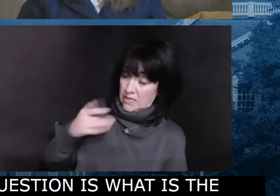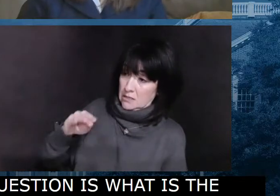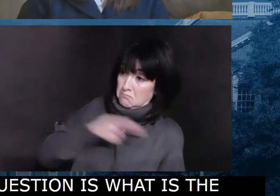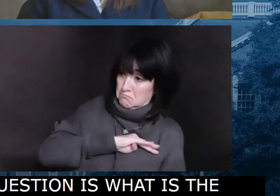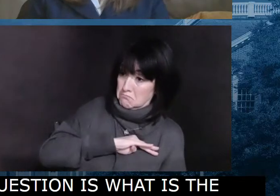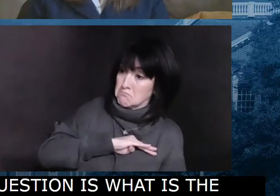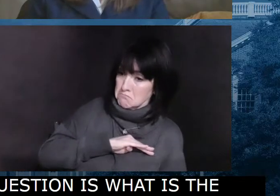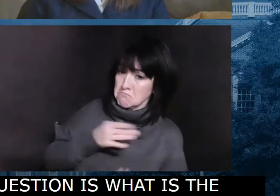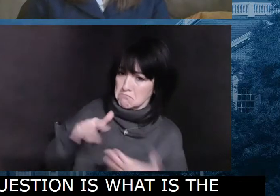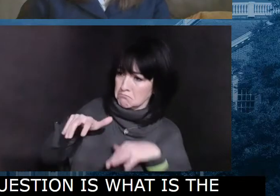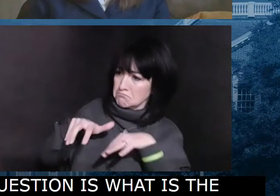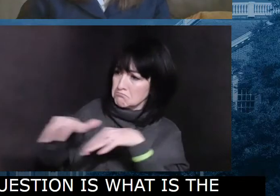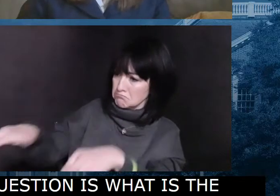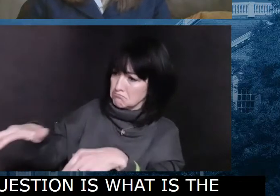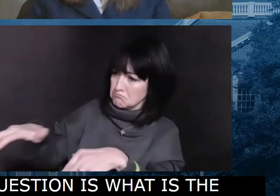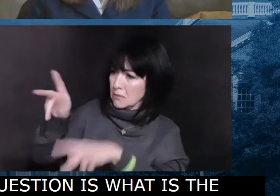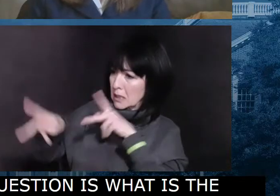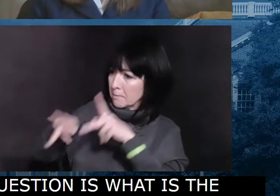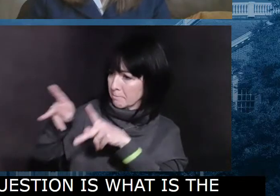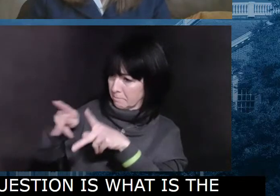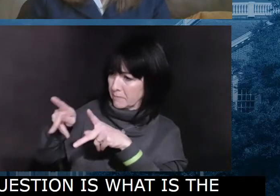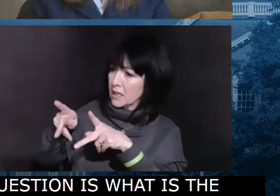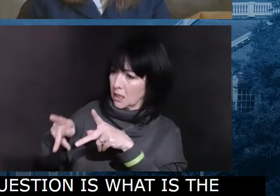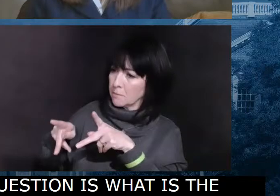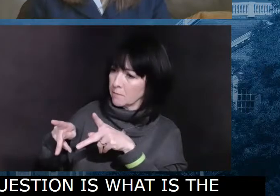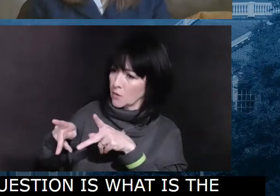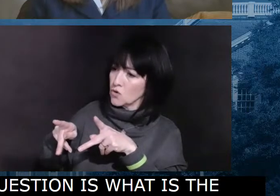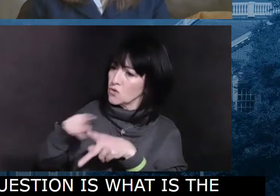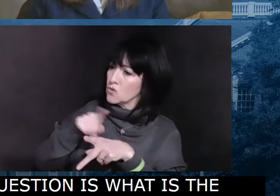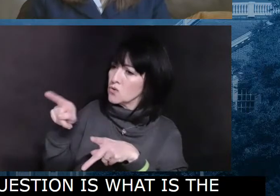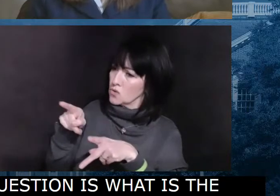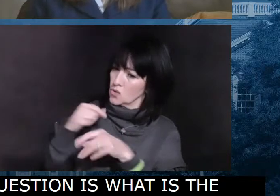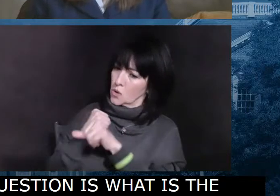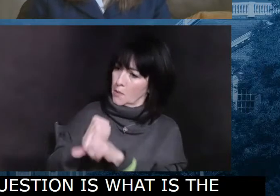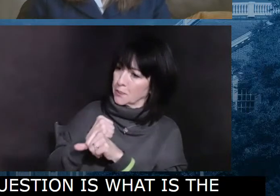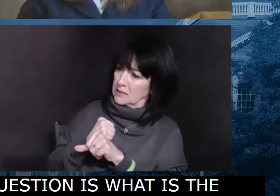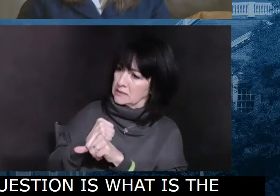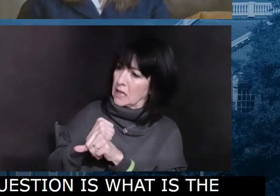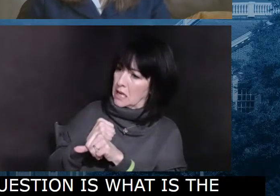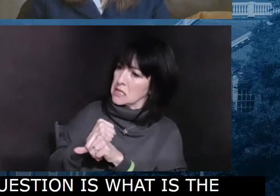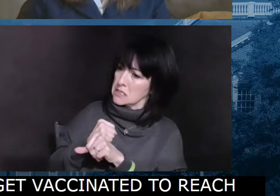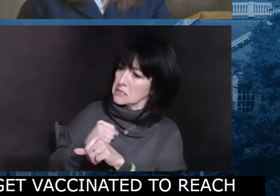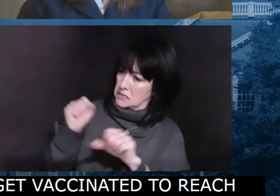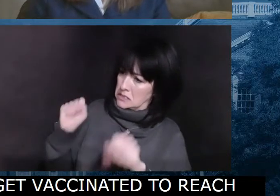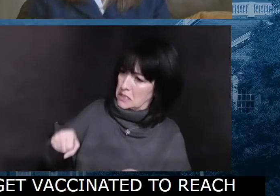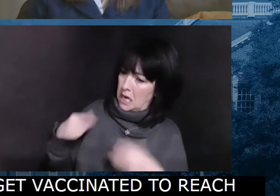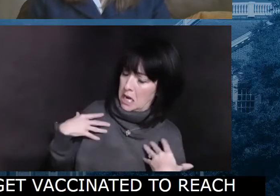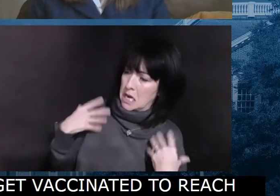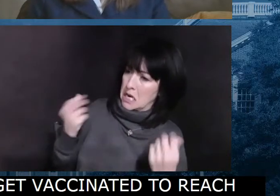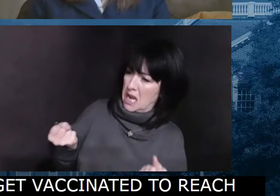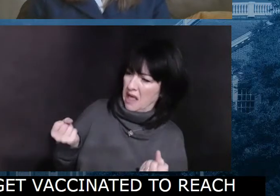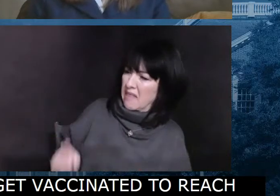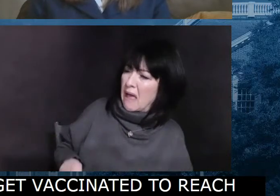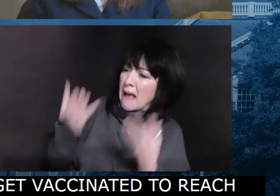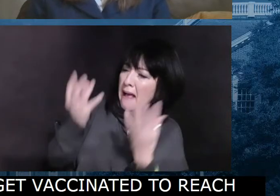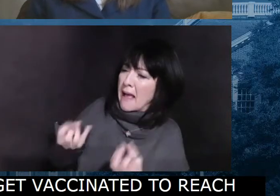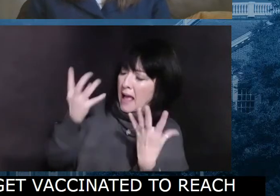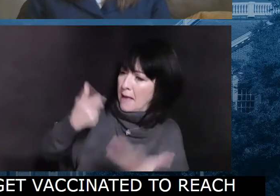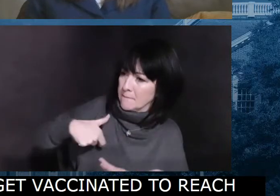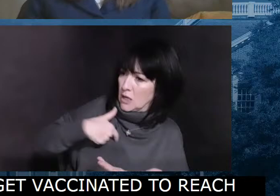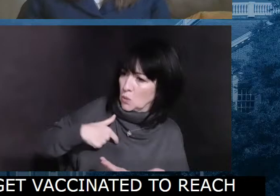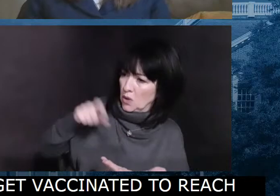ours? But if so, do you think summertime visitors could impact this, let's say if they aren't vaccinated and could be